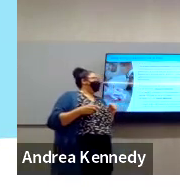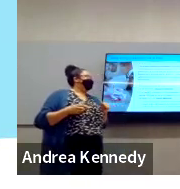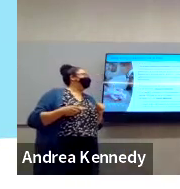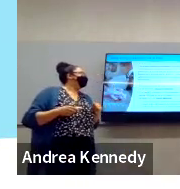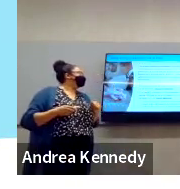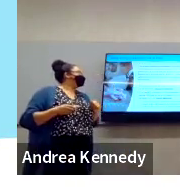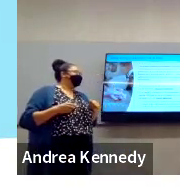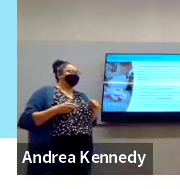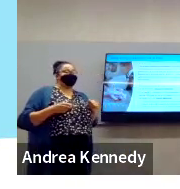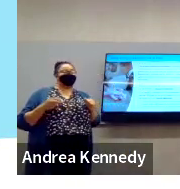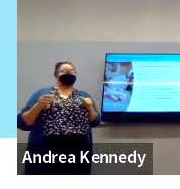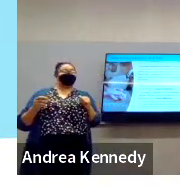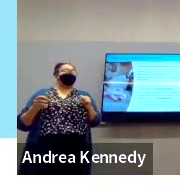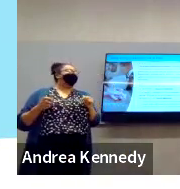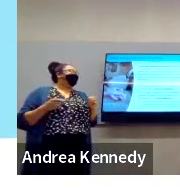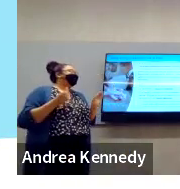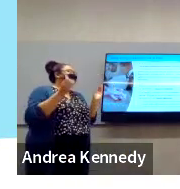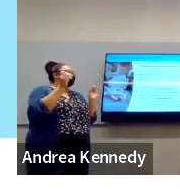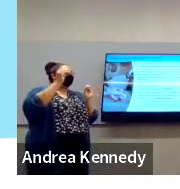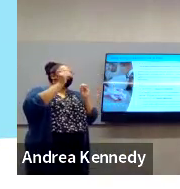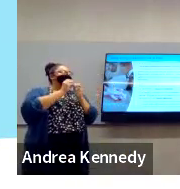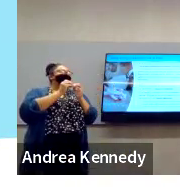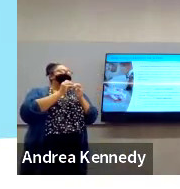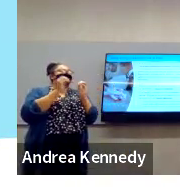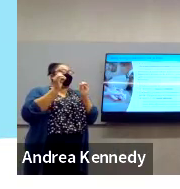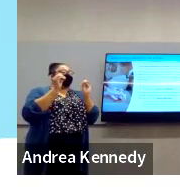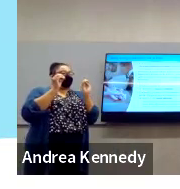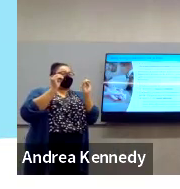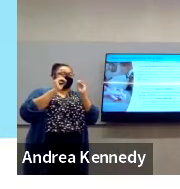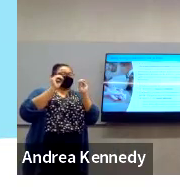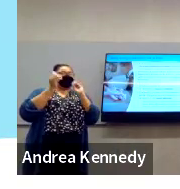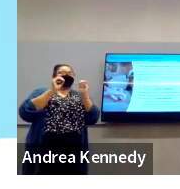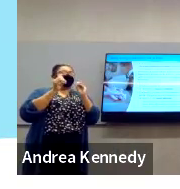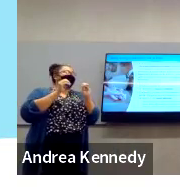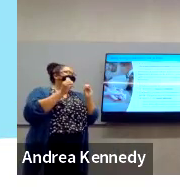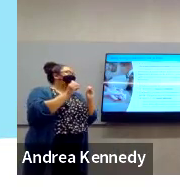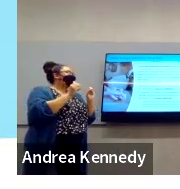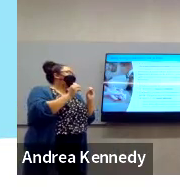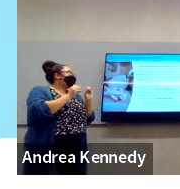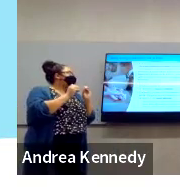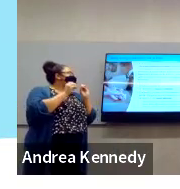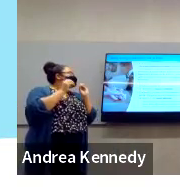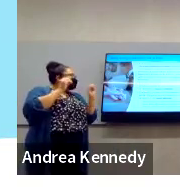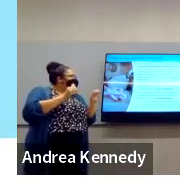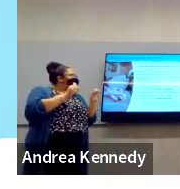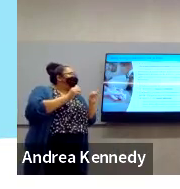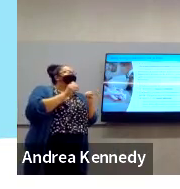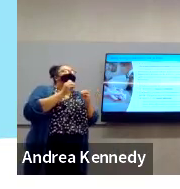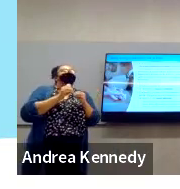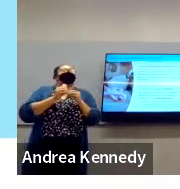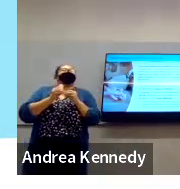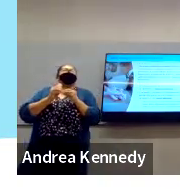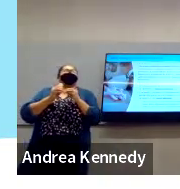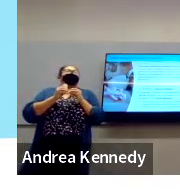adjustment petition in the notice that you get. So it's going to look at those two numbers and then